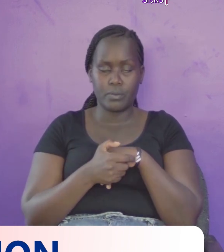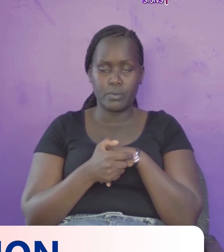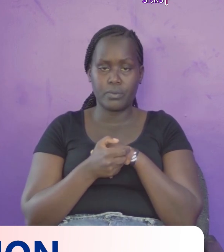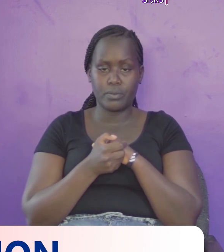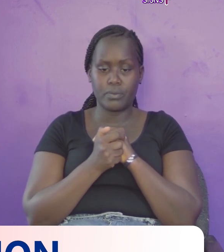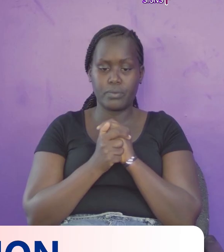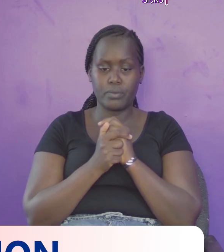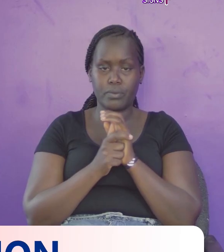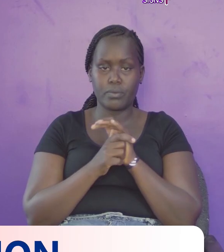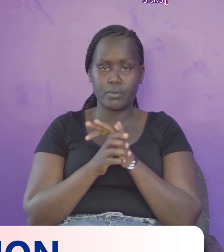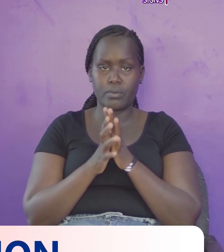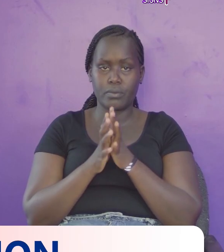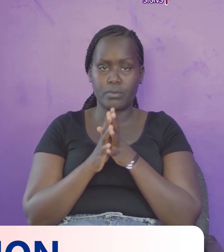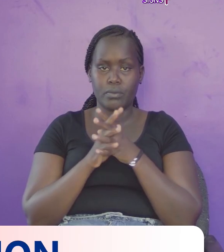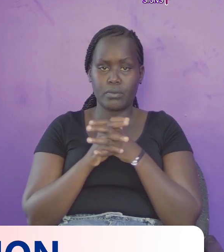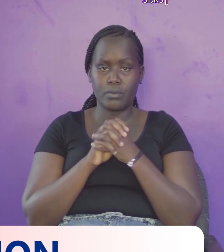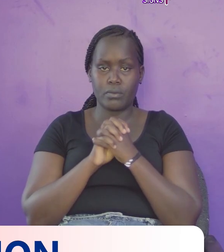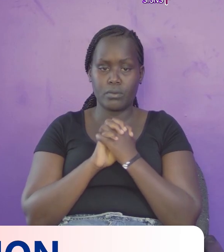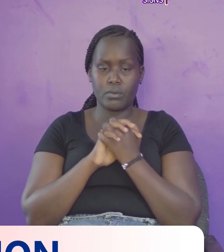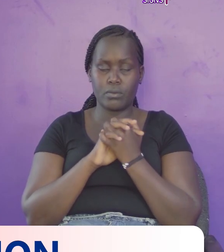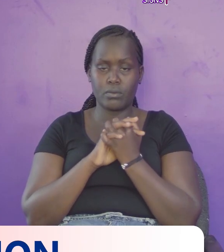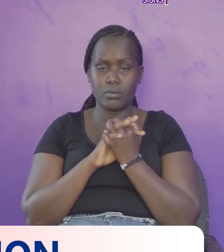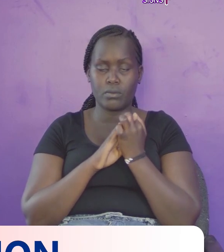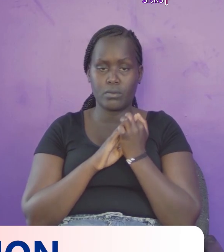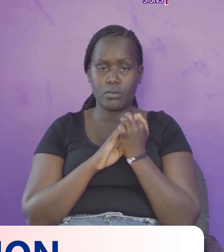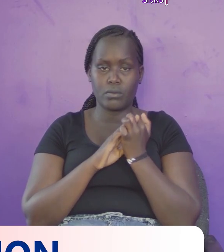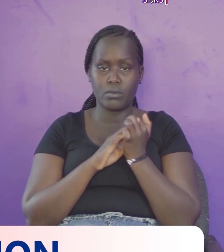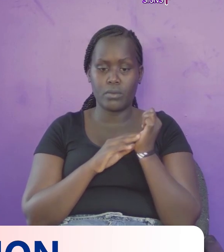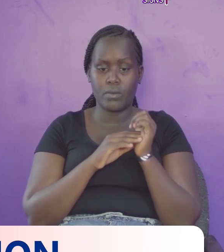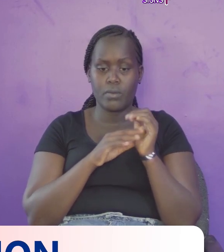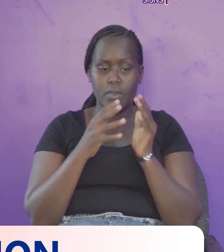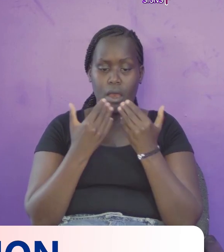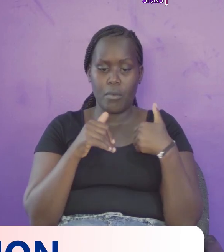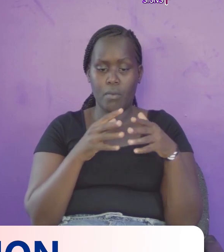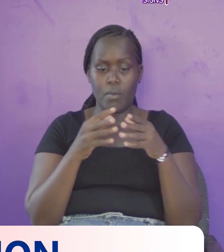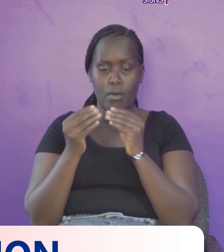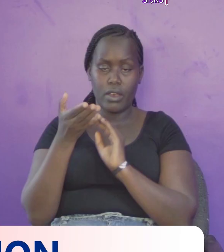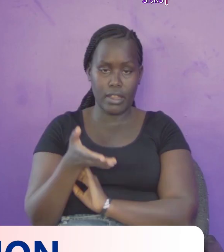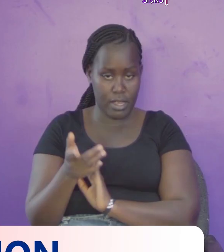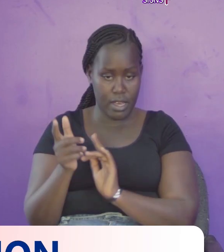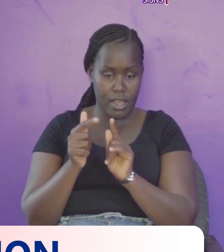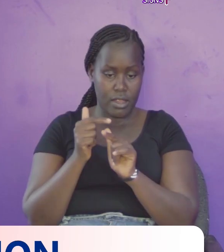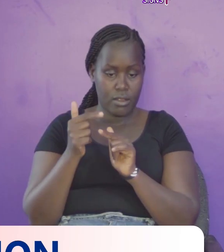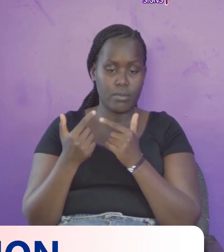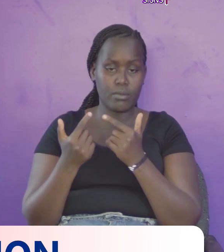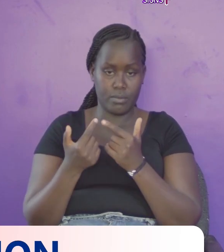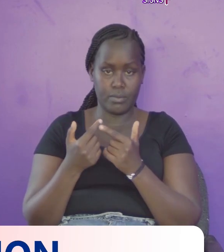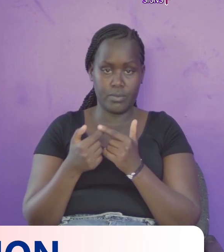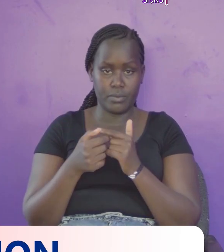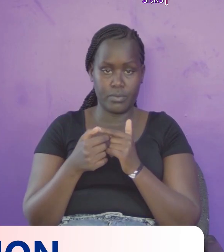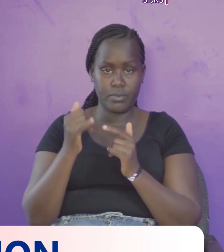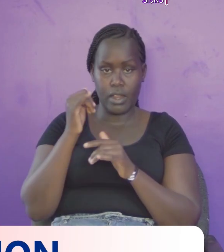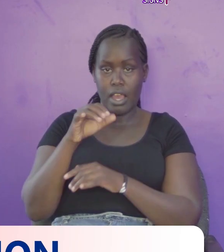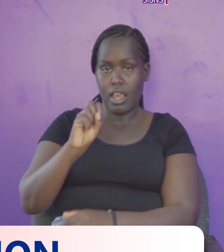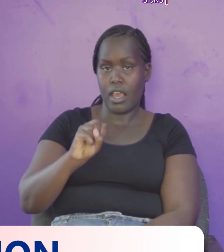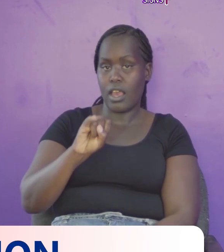day of the morning. Yes. Ilvile wali announced. And I attended that day. And Simba Arati came